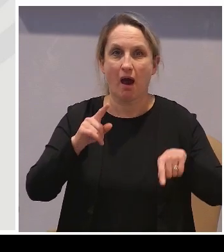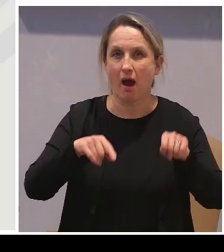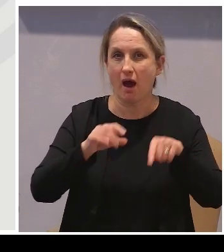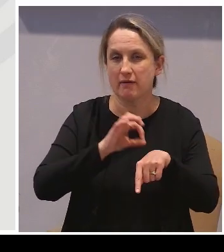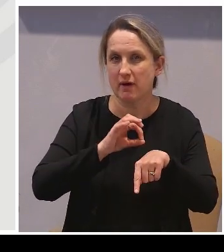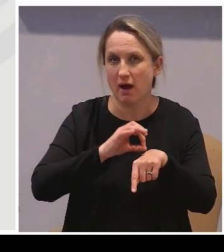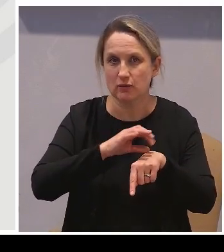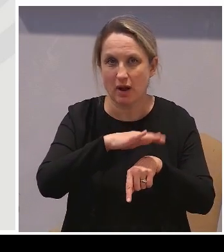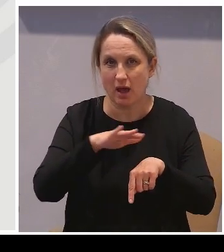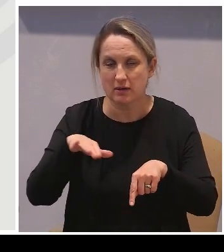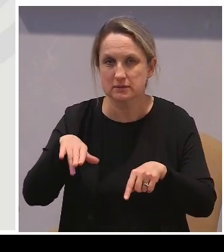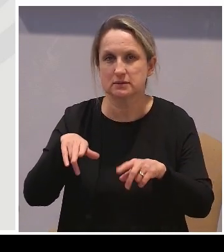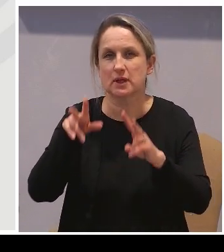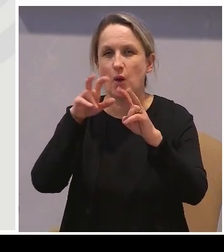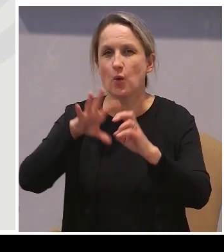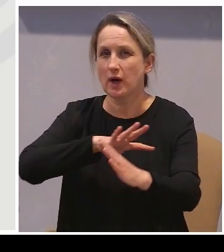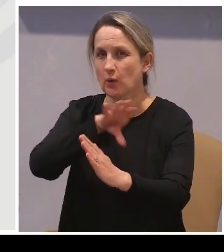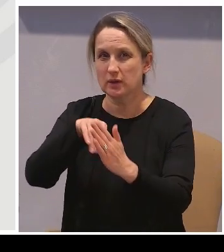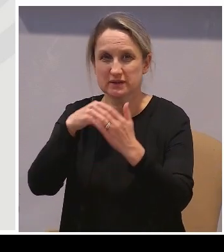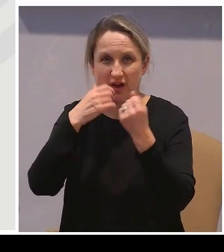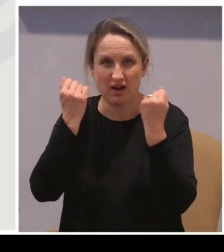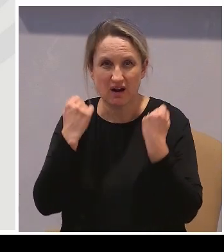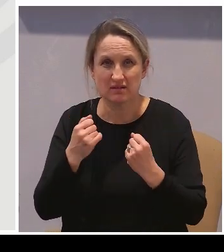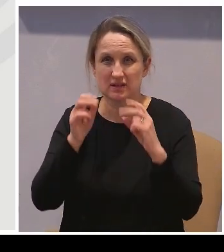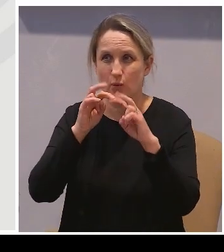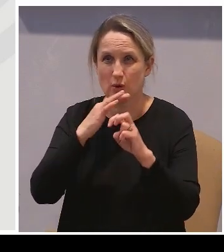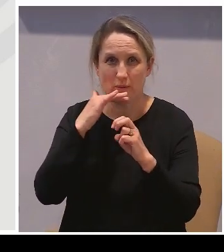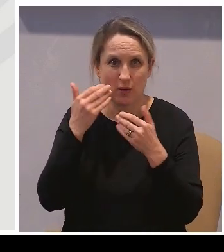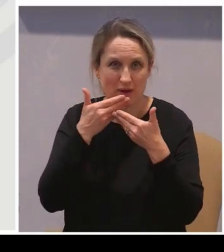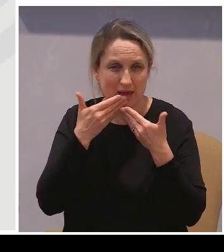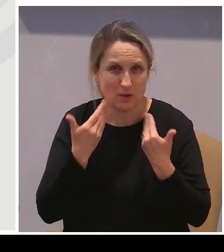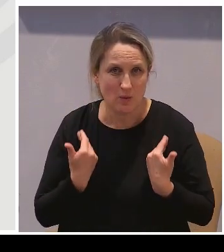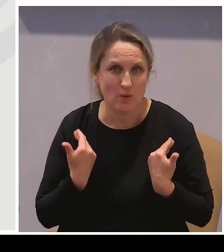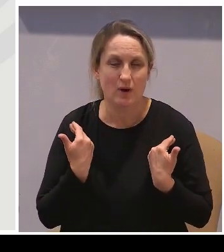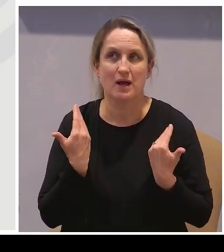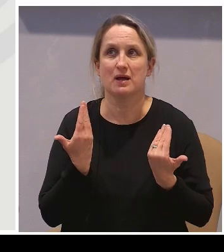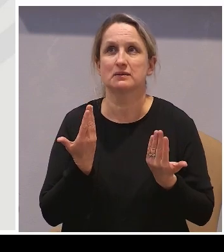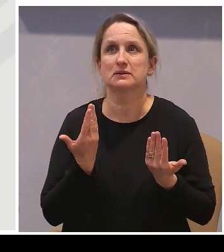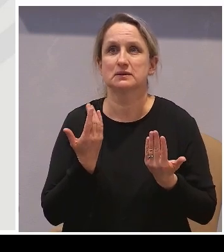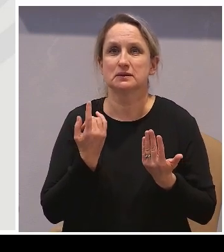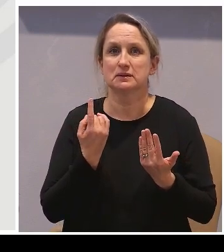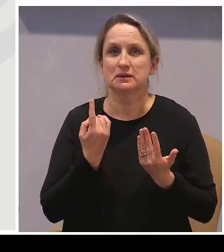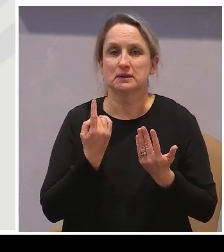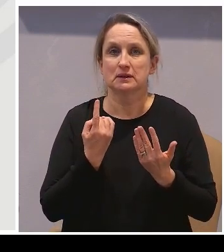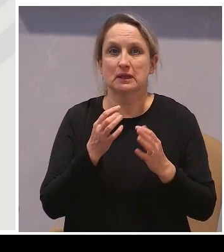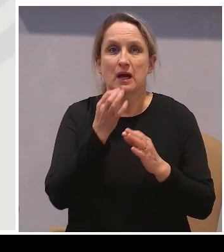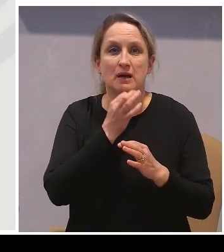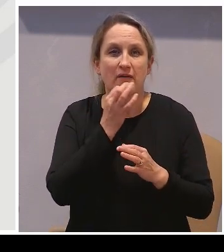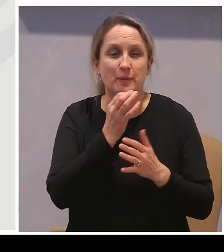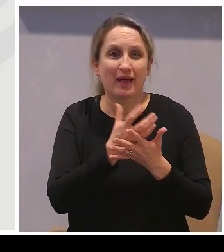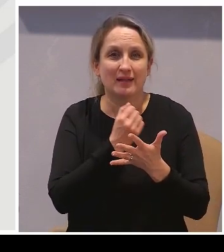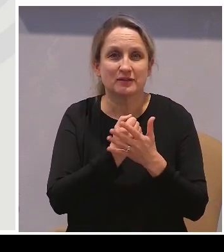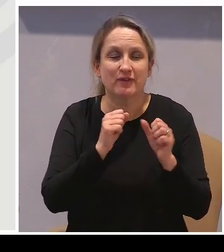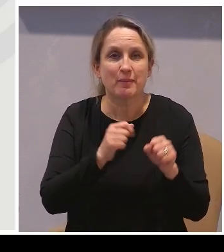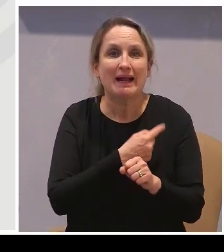saada uuringutesse. A lot has been said about how it's difficult for children with rare diseases to get into clinical trials. ravimite kättesaadavuse viis.